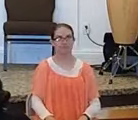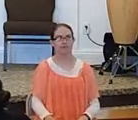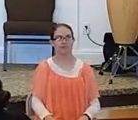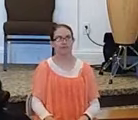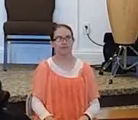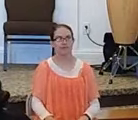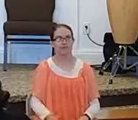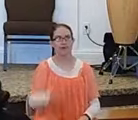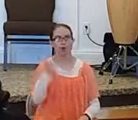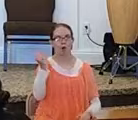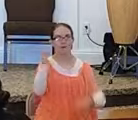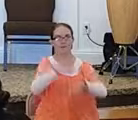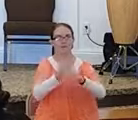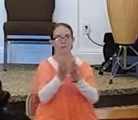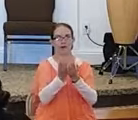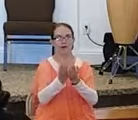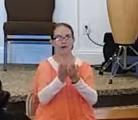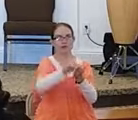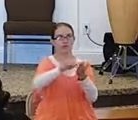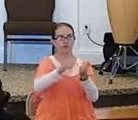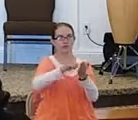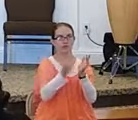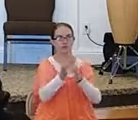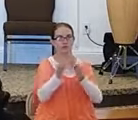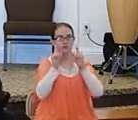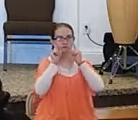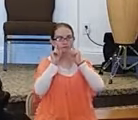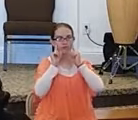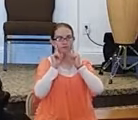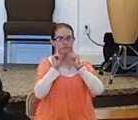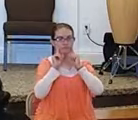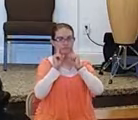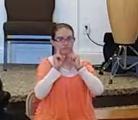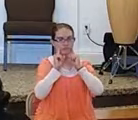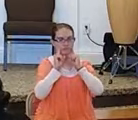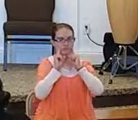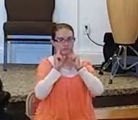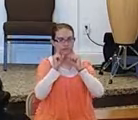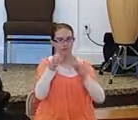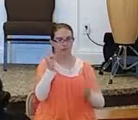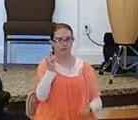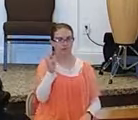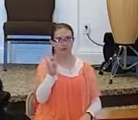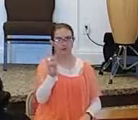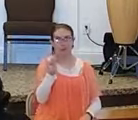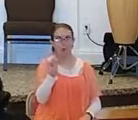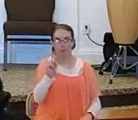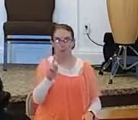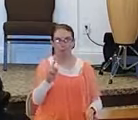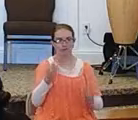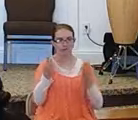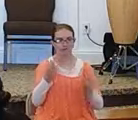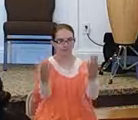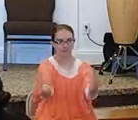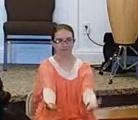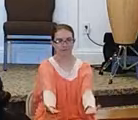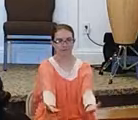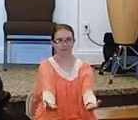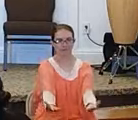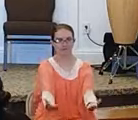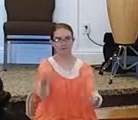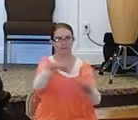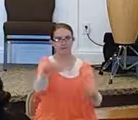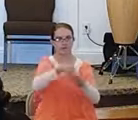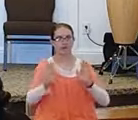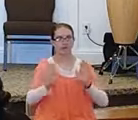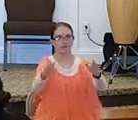And this is the only time the Bible really records Jesus crying. But he said, okay, so where you laid him at? And they said, he's in the